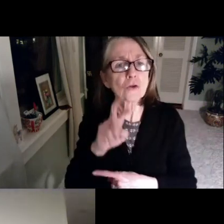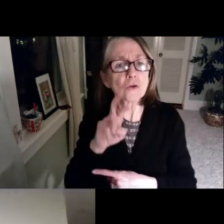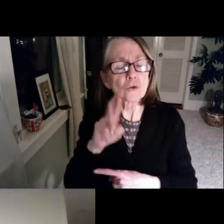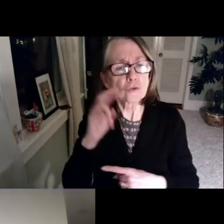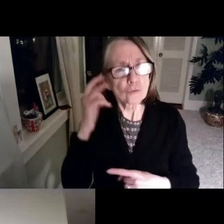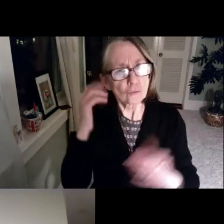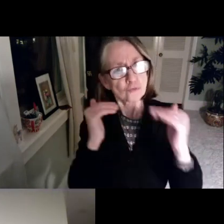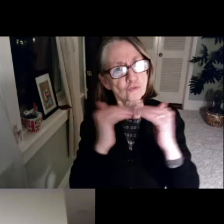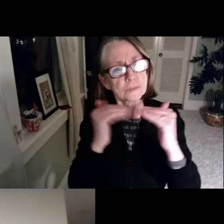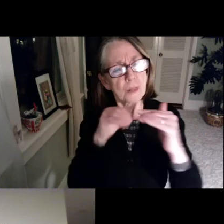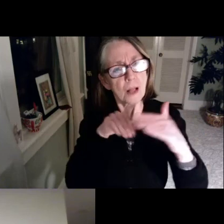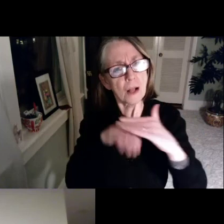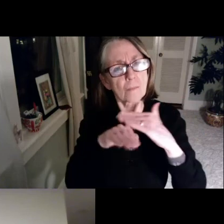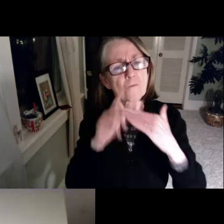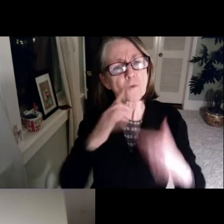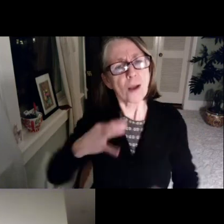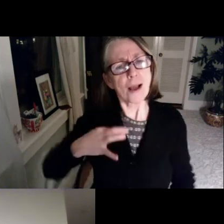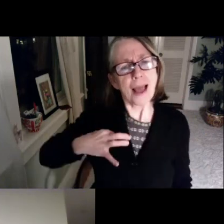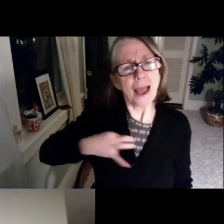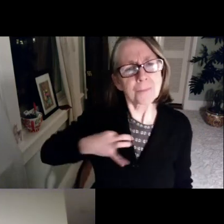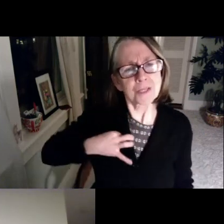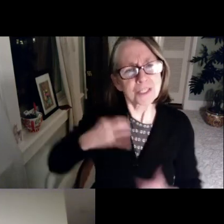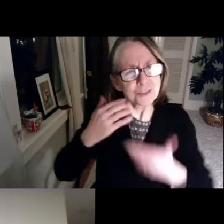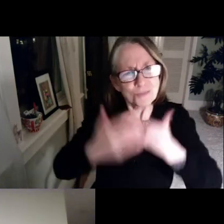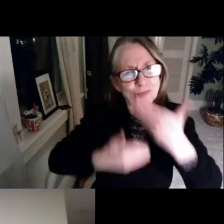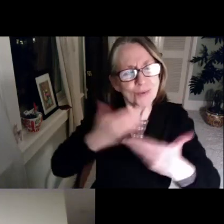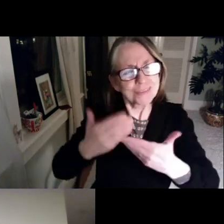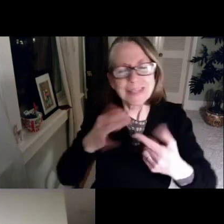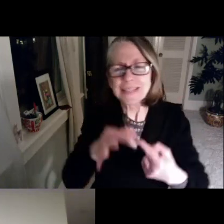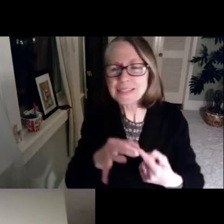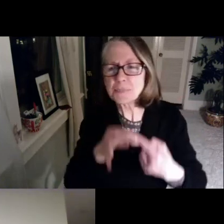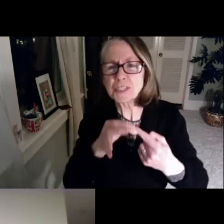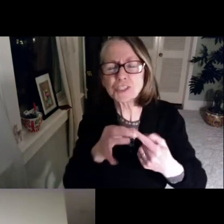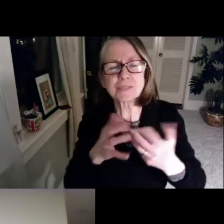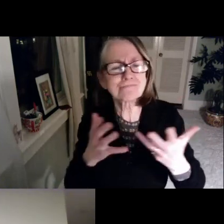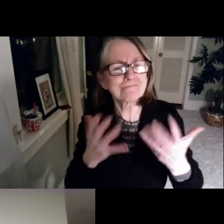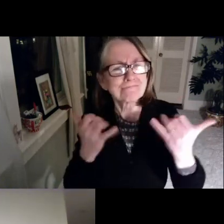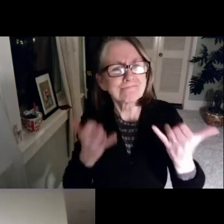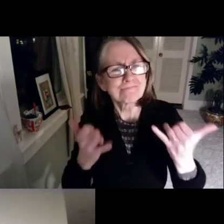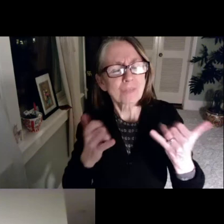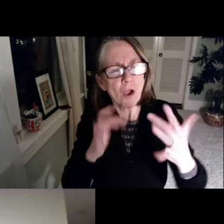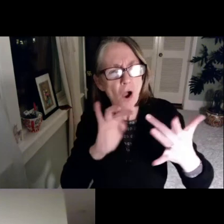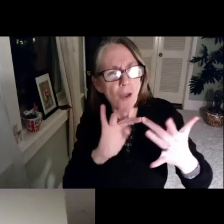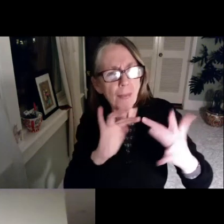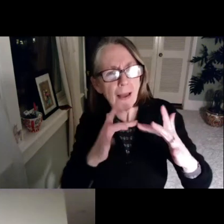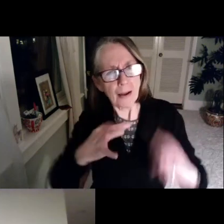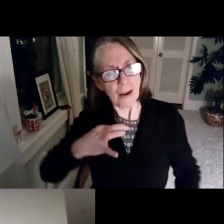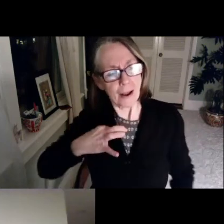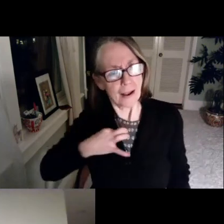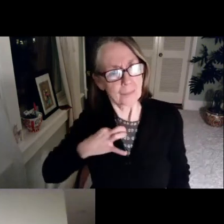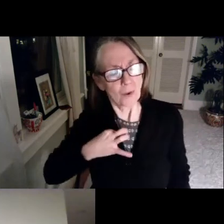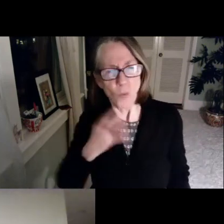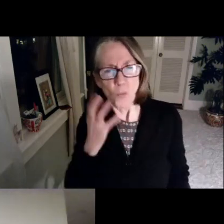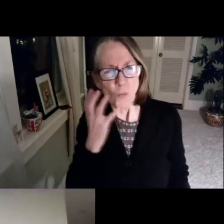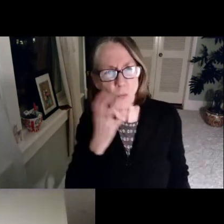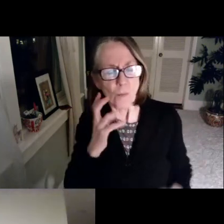for the application process, especially now with online applications? I'm seeing that